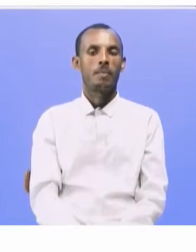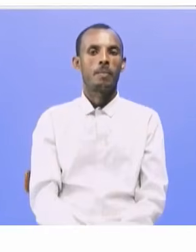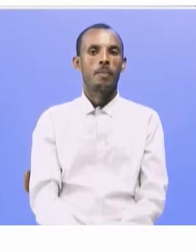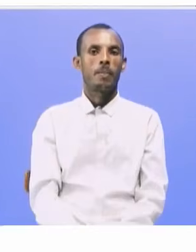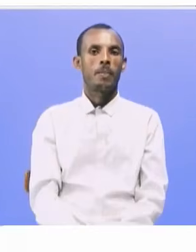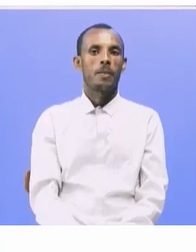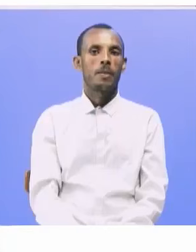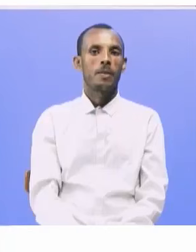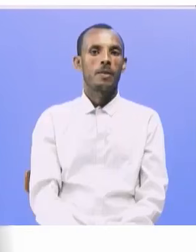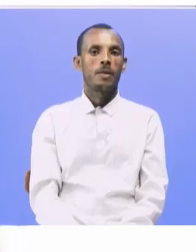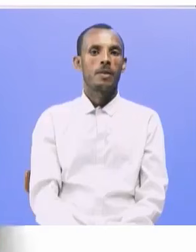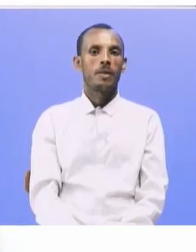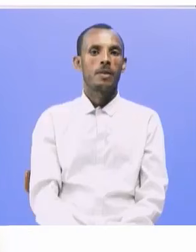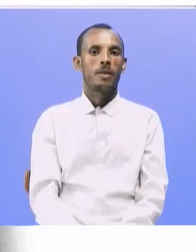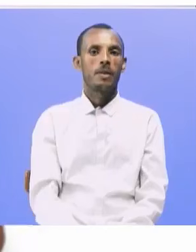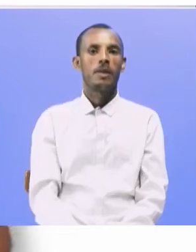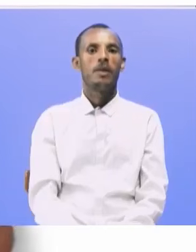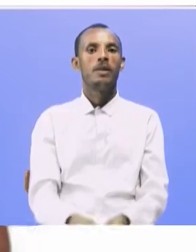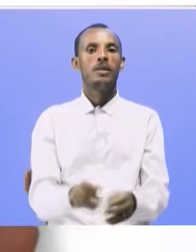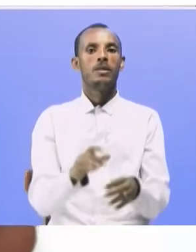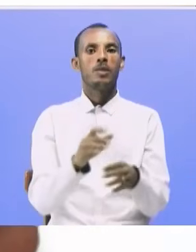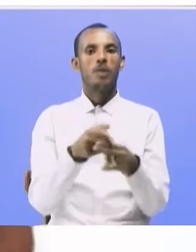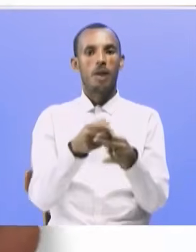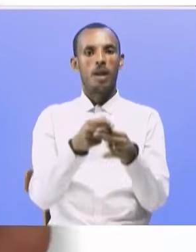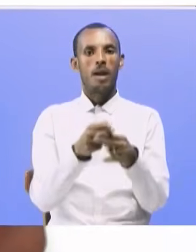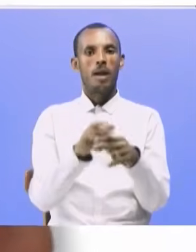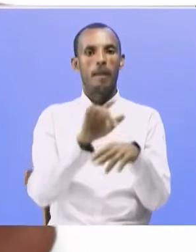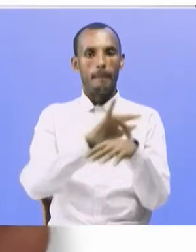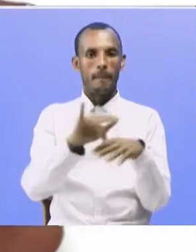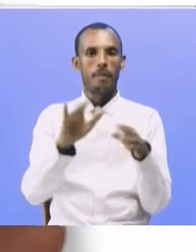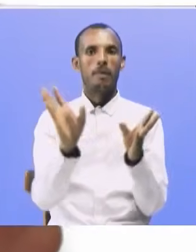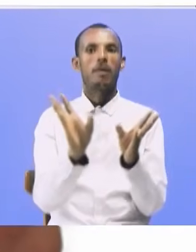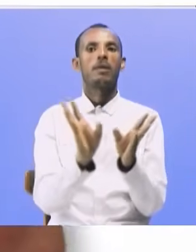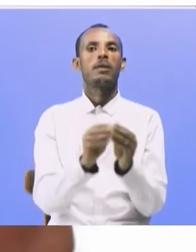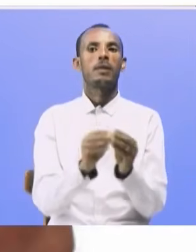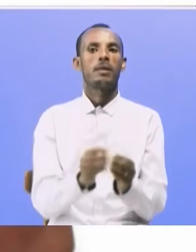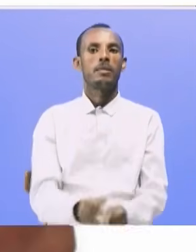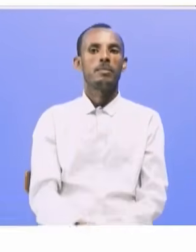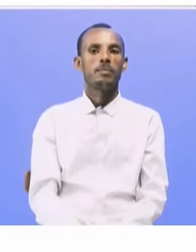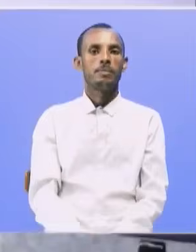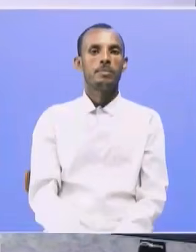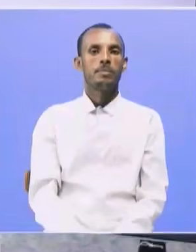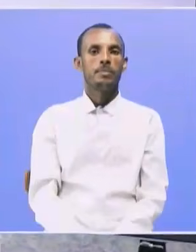empty set. Empty set.